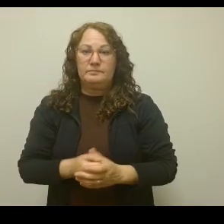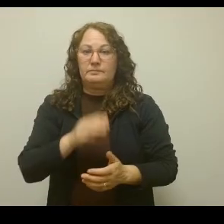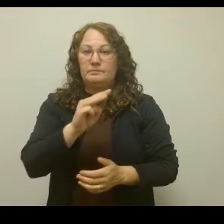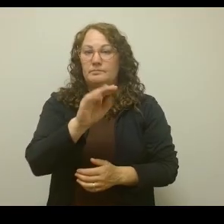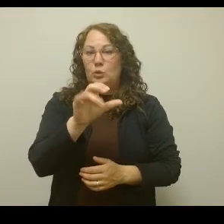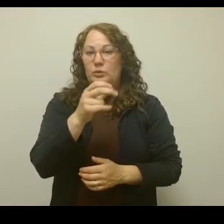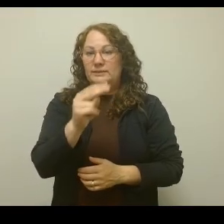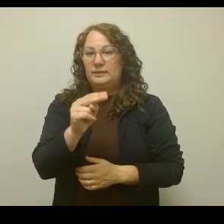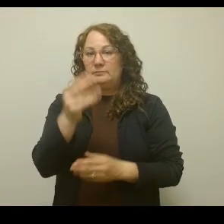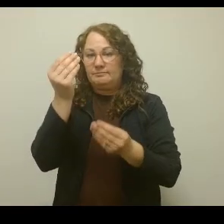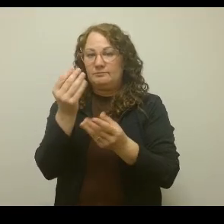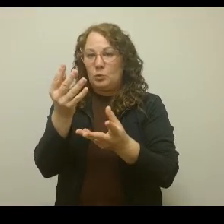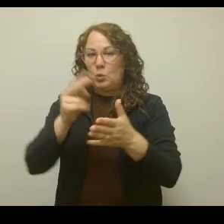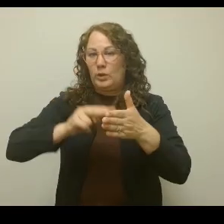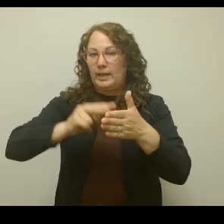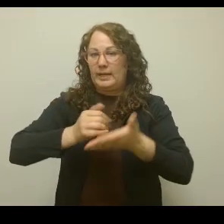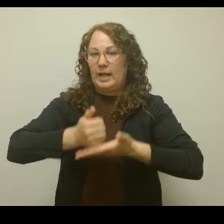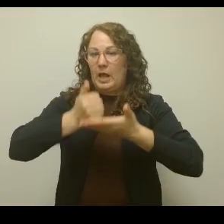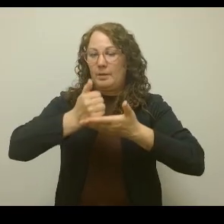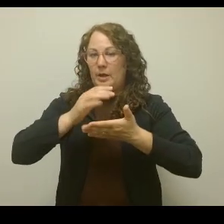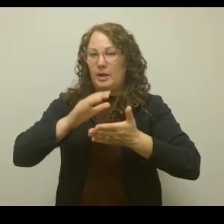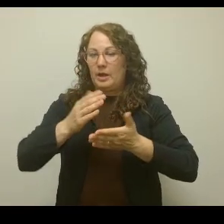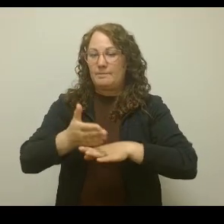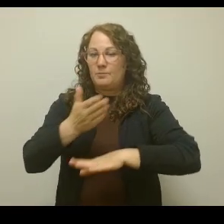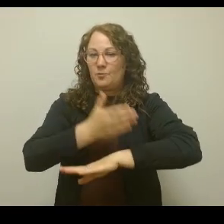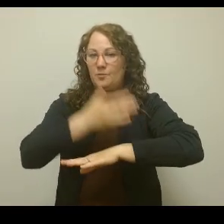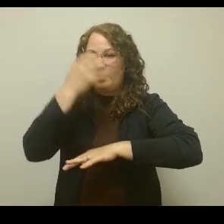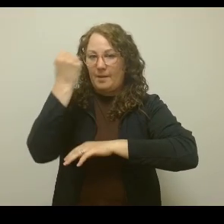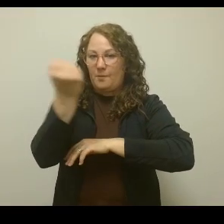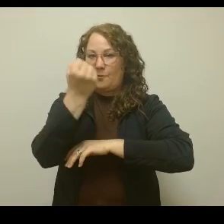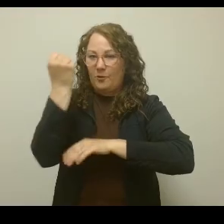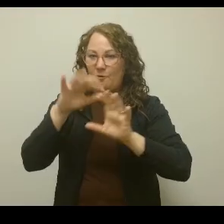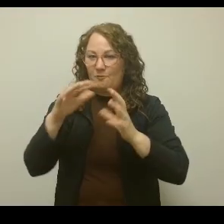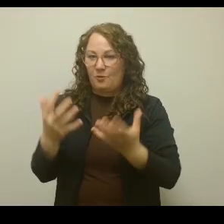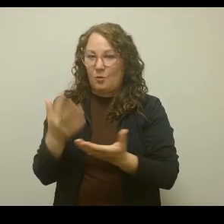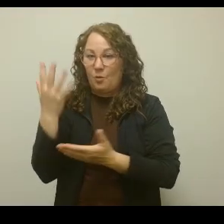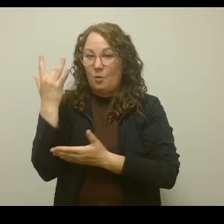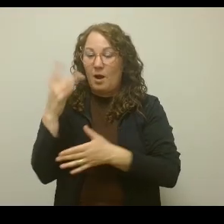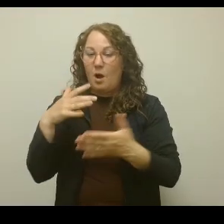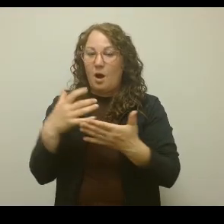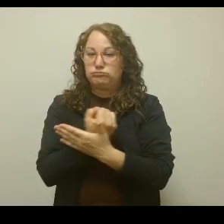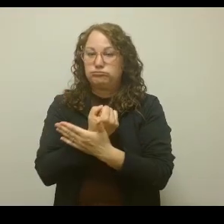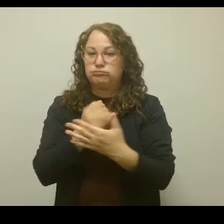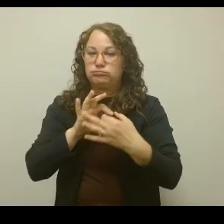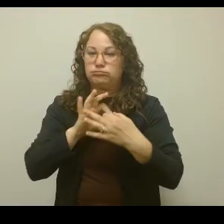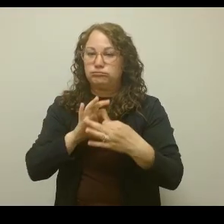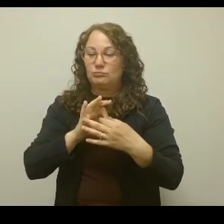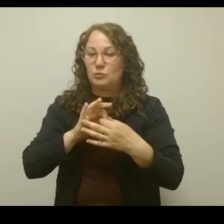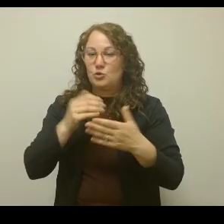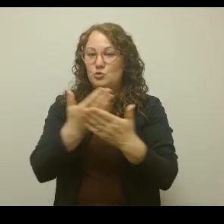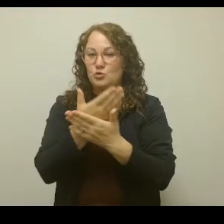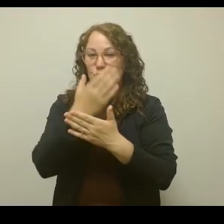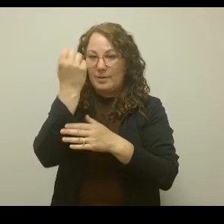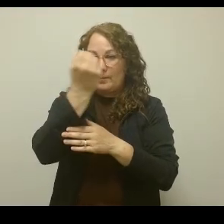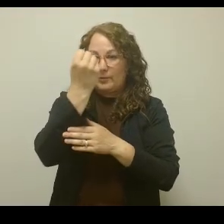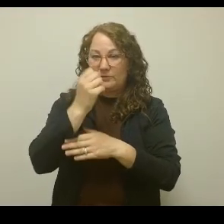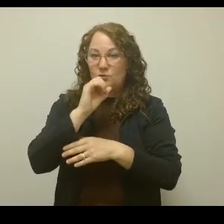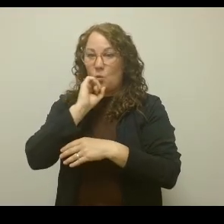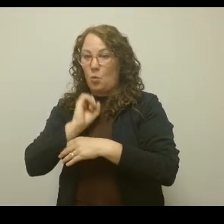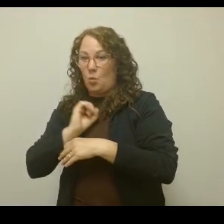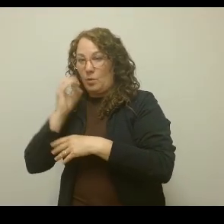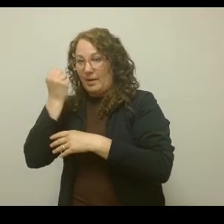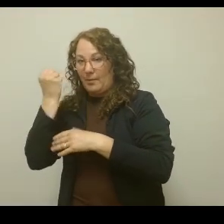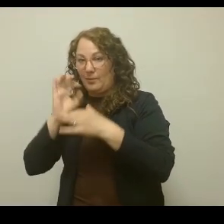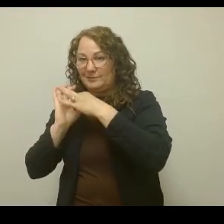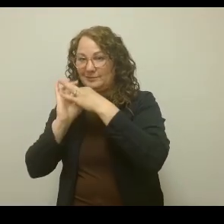notes that reading helps improve our memory overall by creating the opportunity to connect new memories to older ones. It